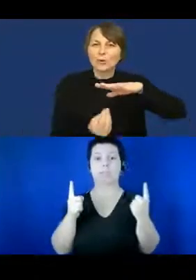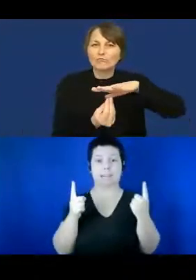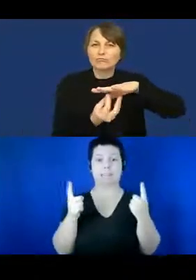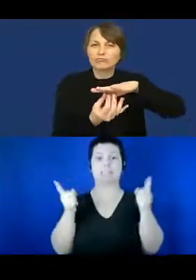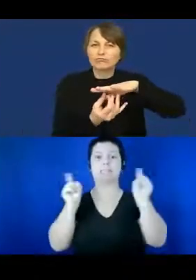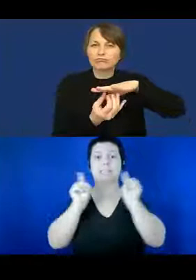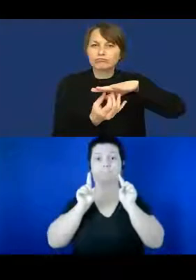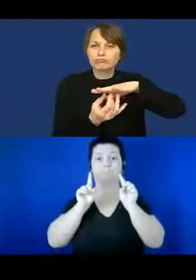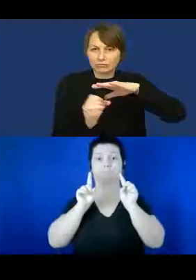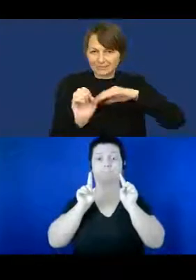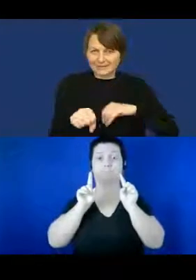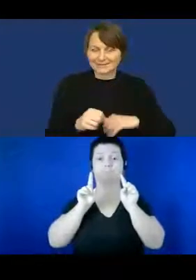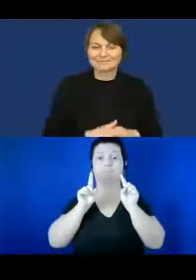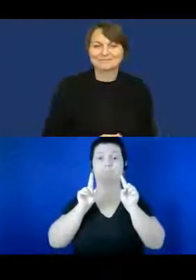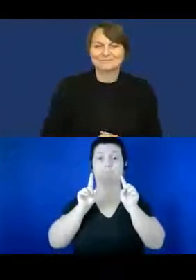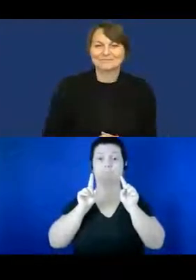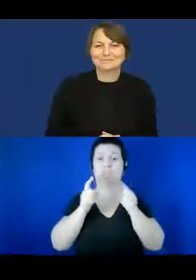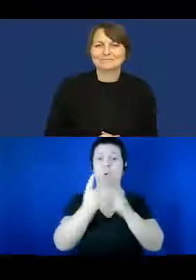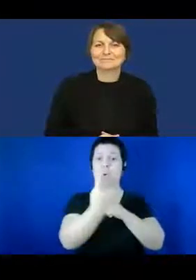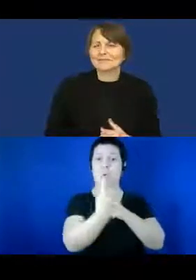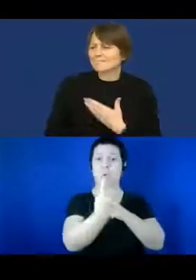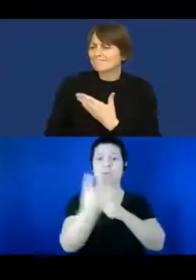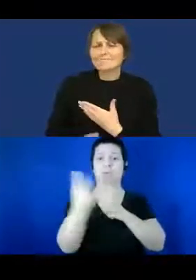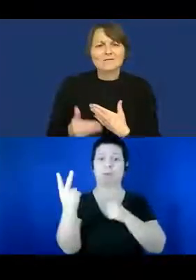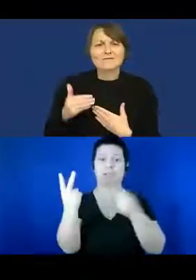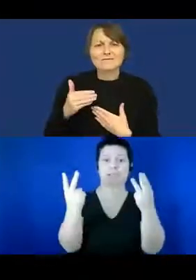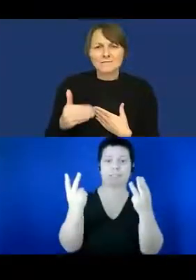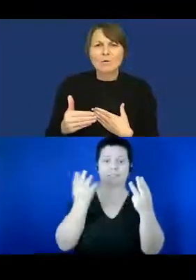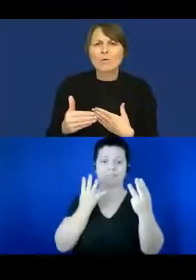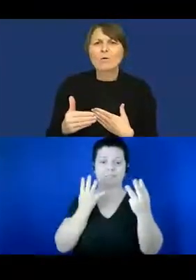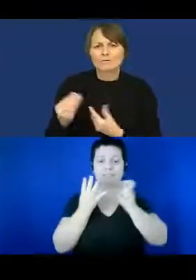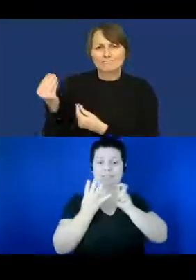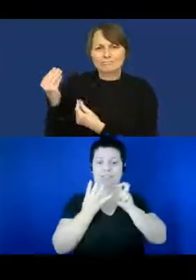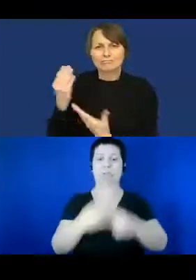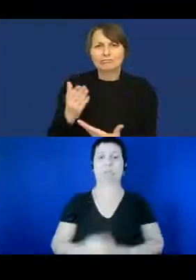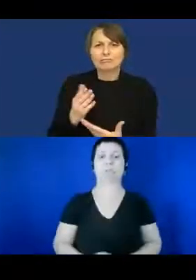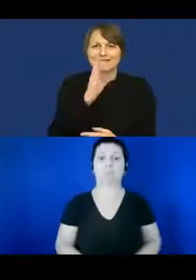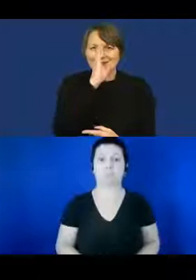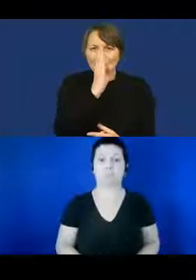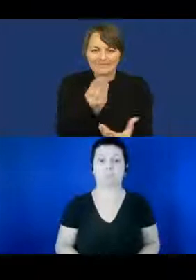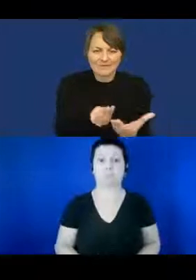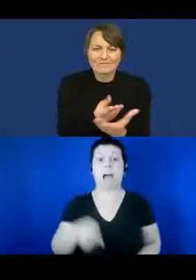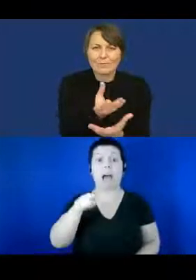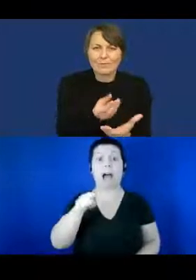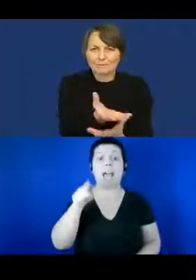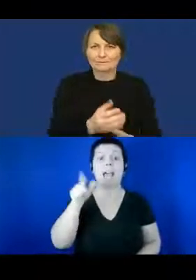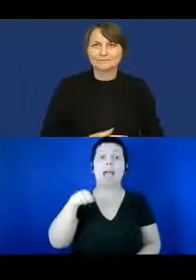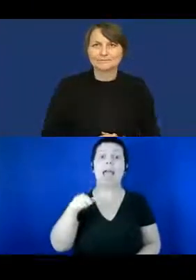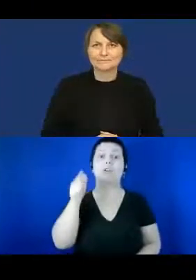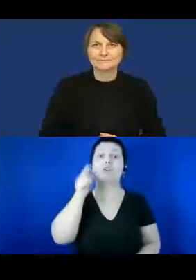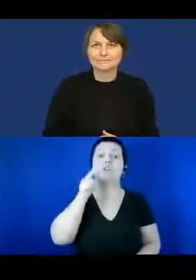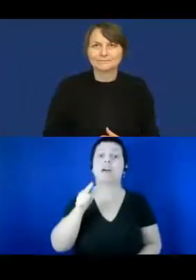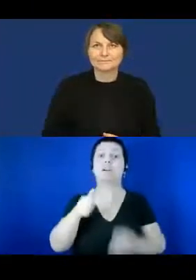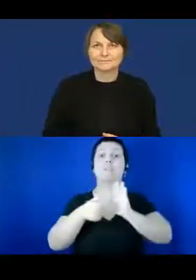left and back right. And these are used to deliver directional information to the user.